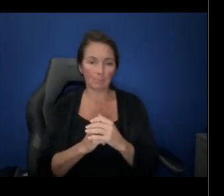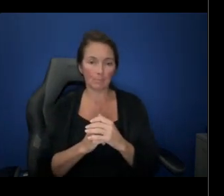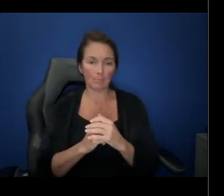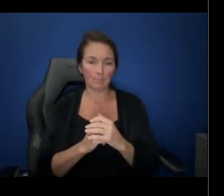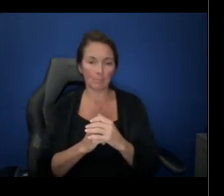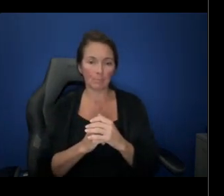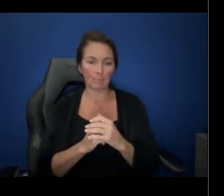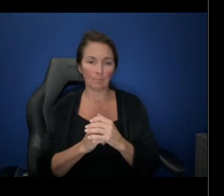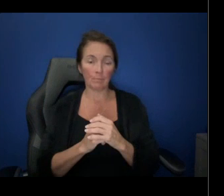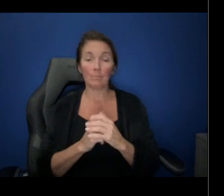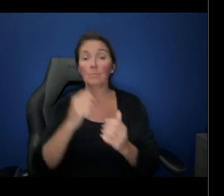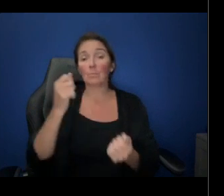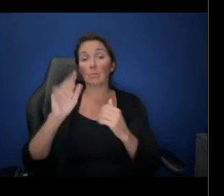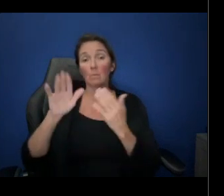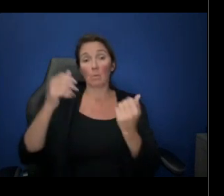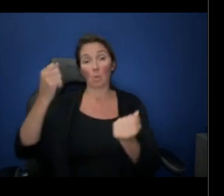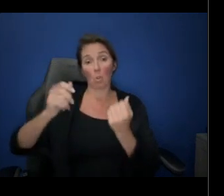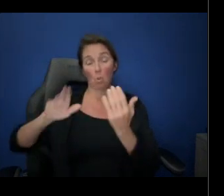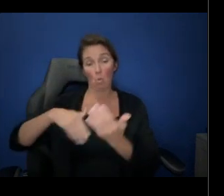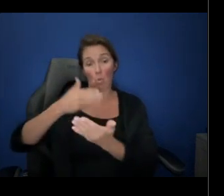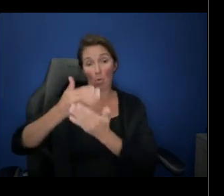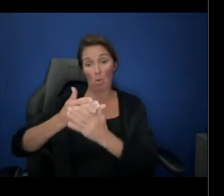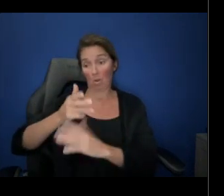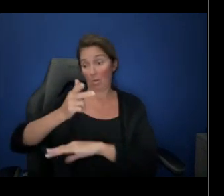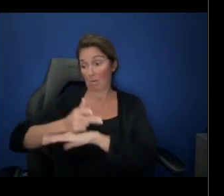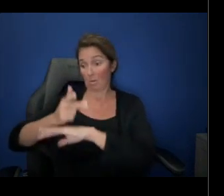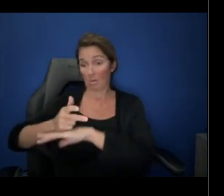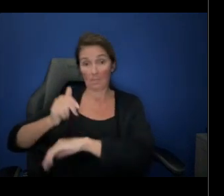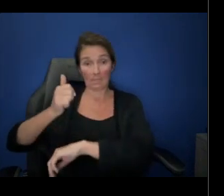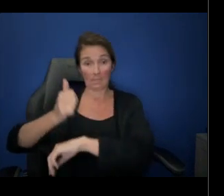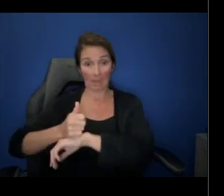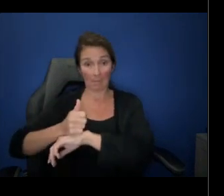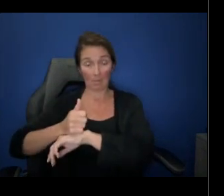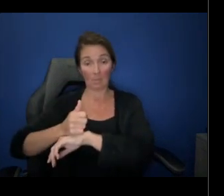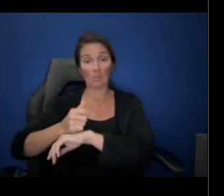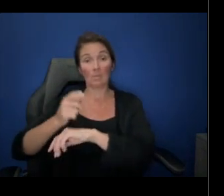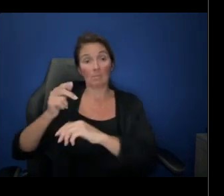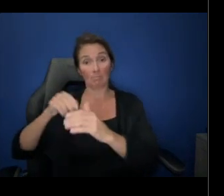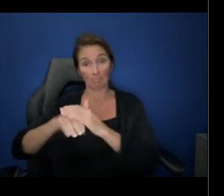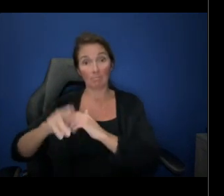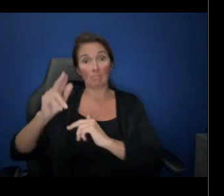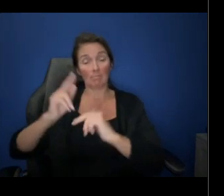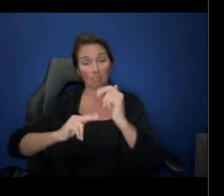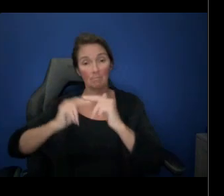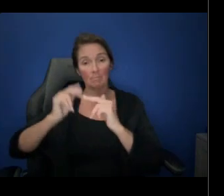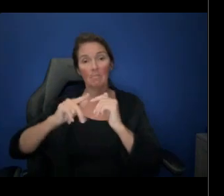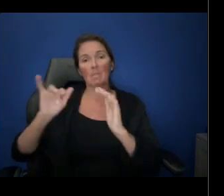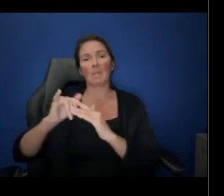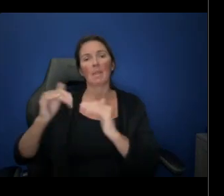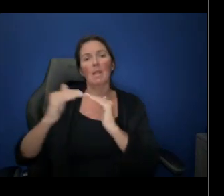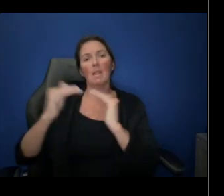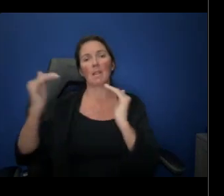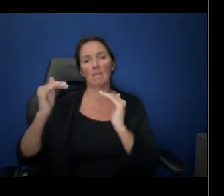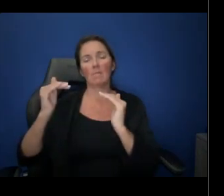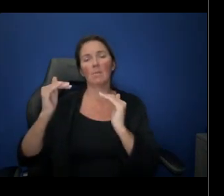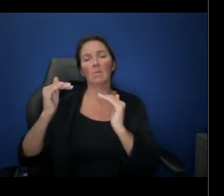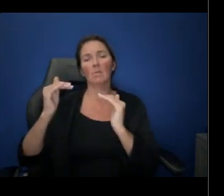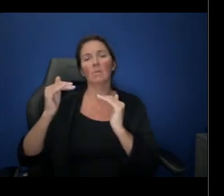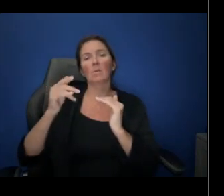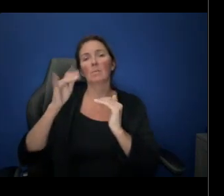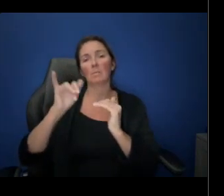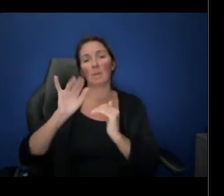When vehicular arrival points are established at the entrance to a building, the level of the building served